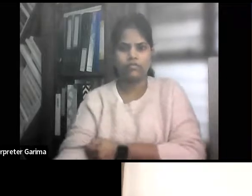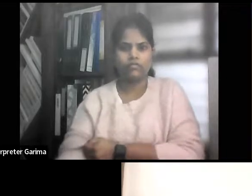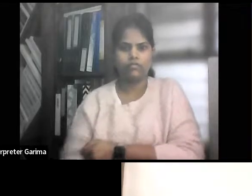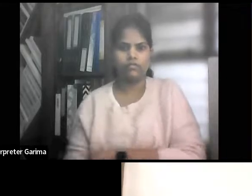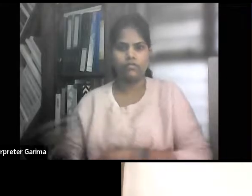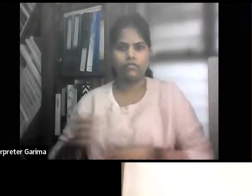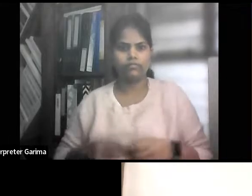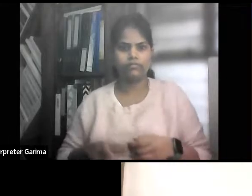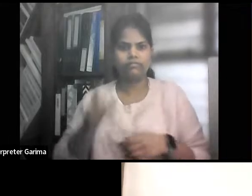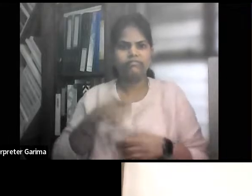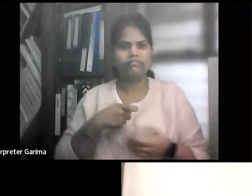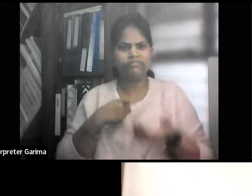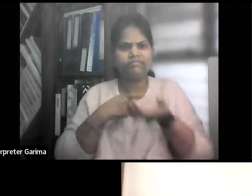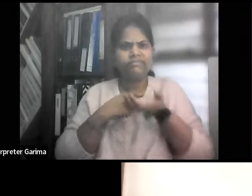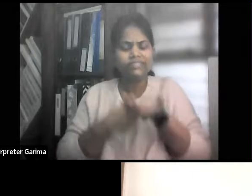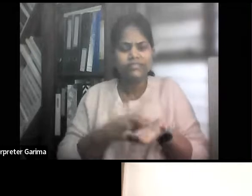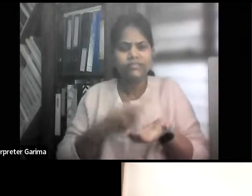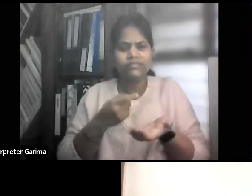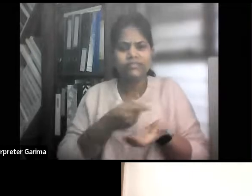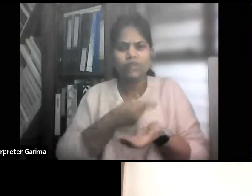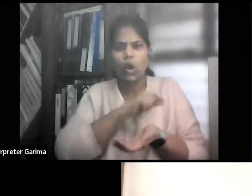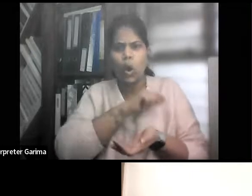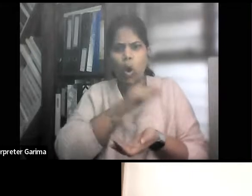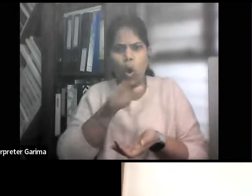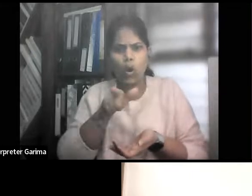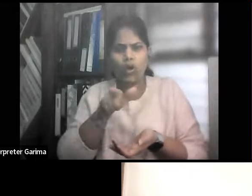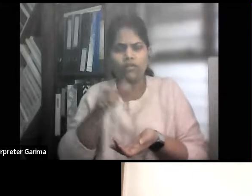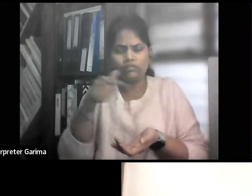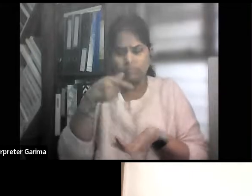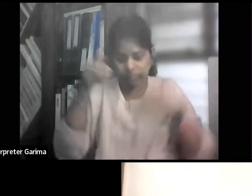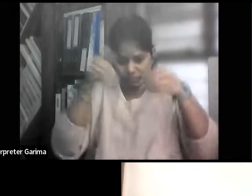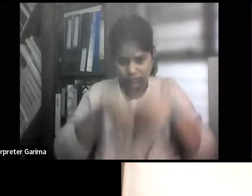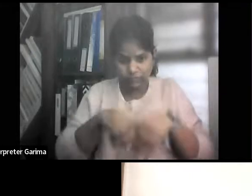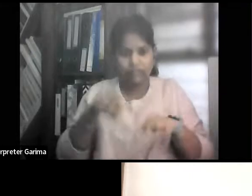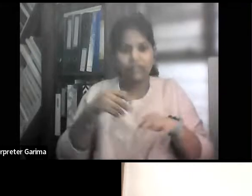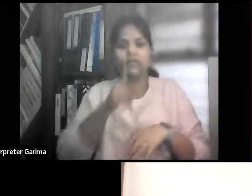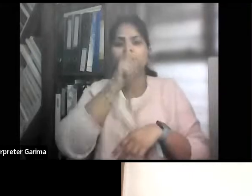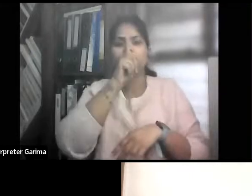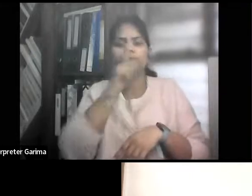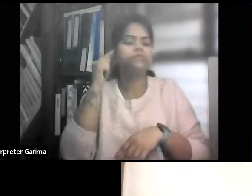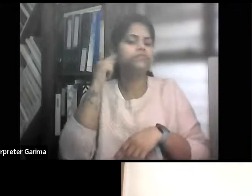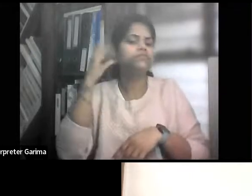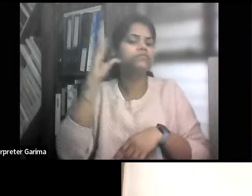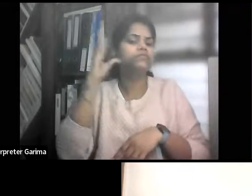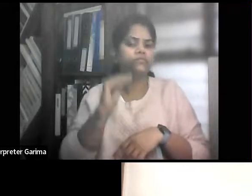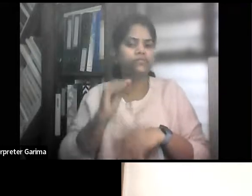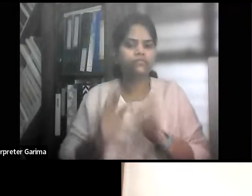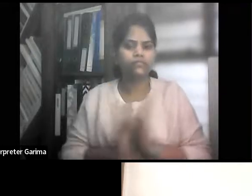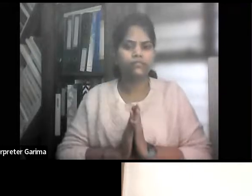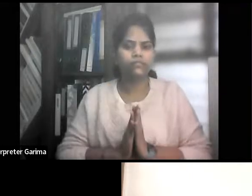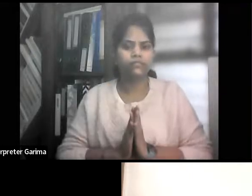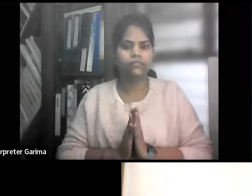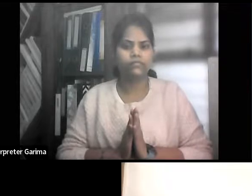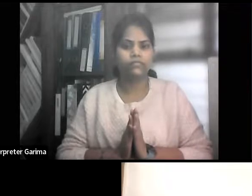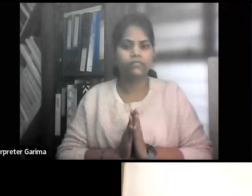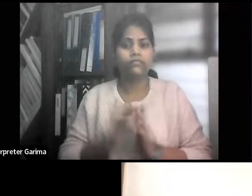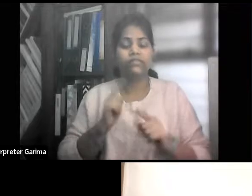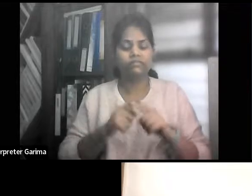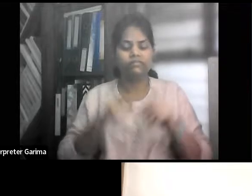request all people present here to mute themselves and be